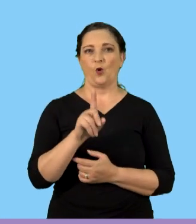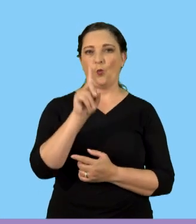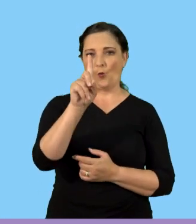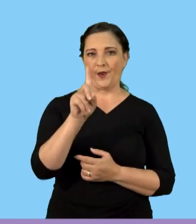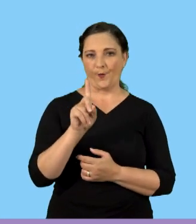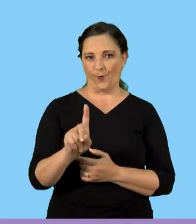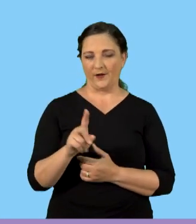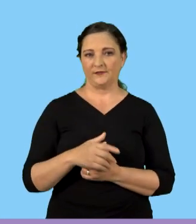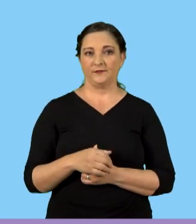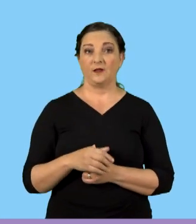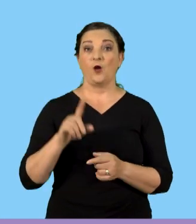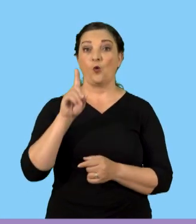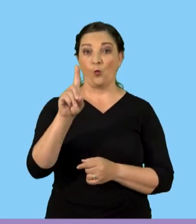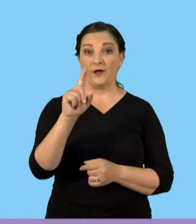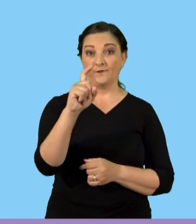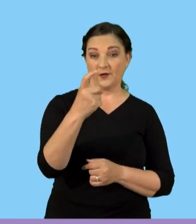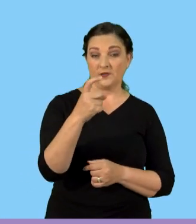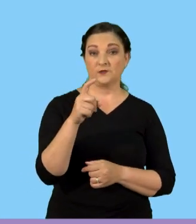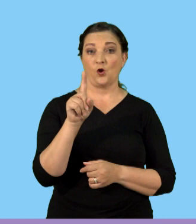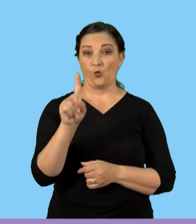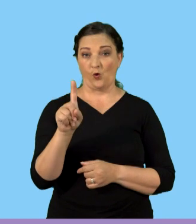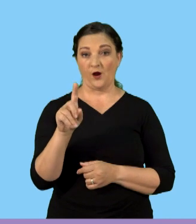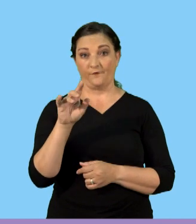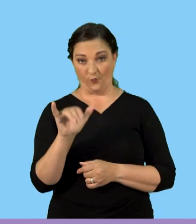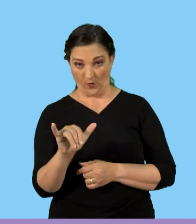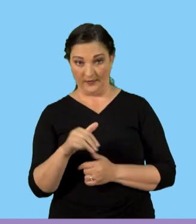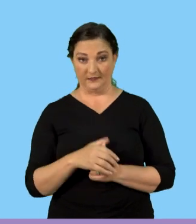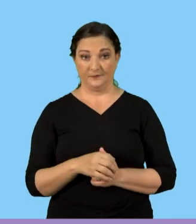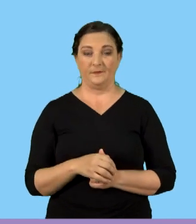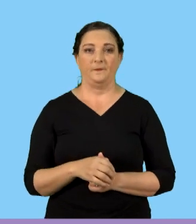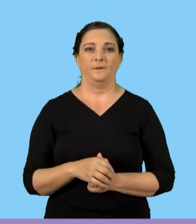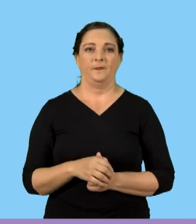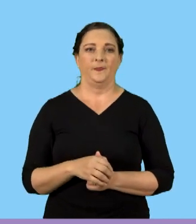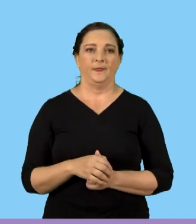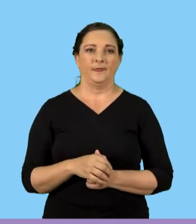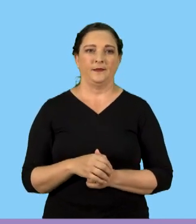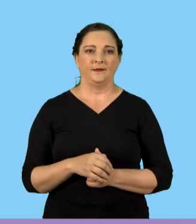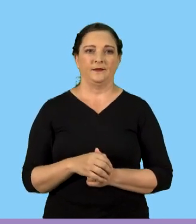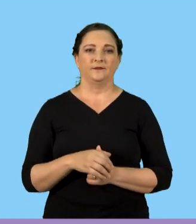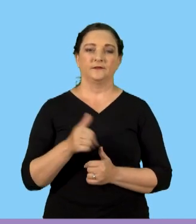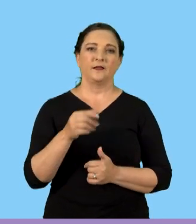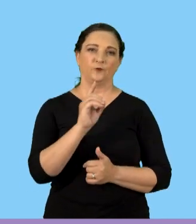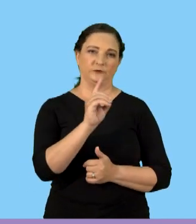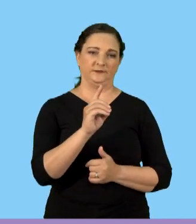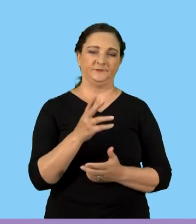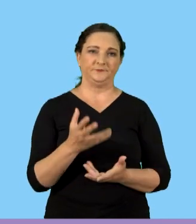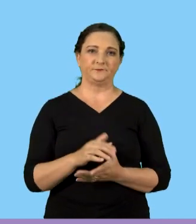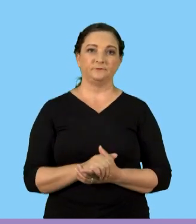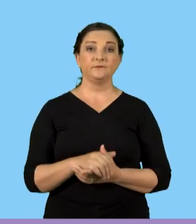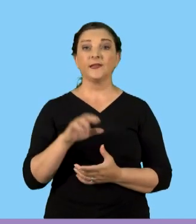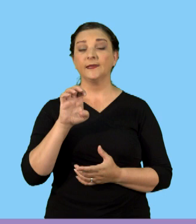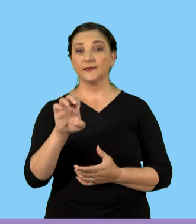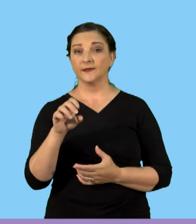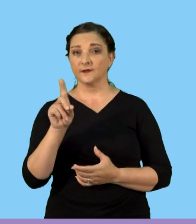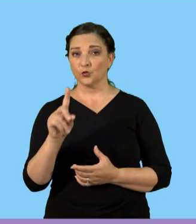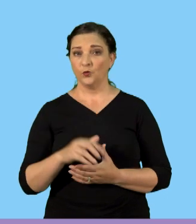is 1 and 1. So 1 for the x value, 1 for the y value, and we are going to put our point D there.